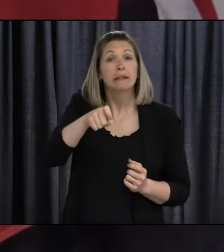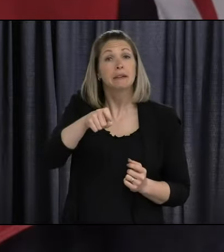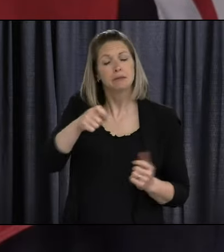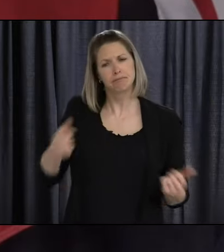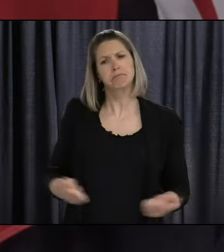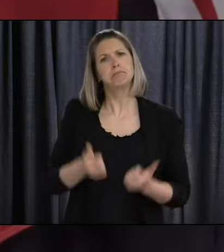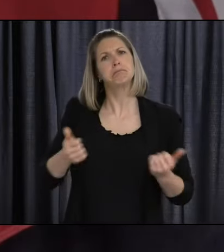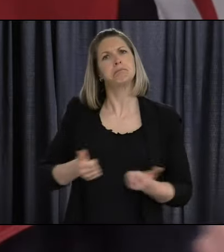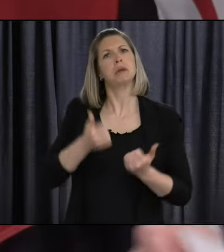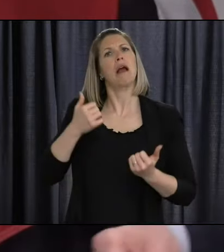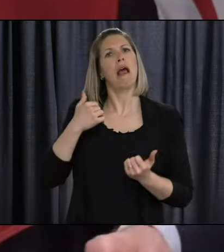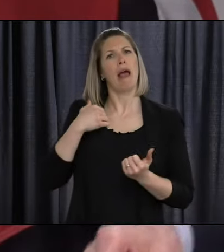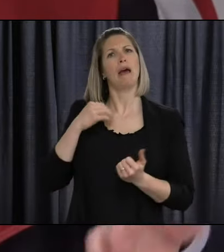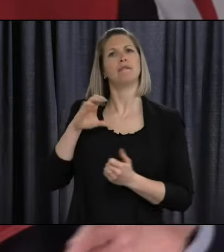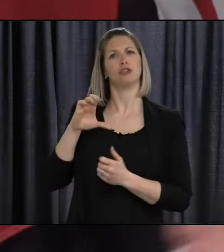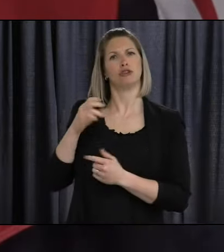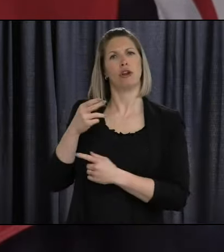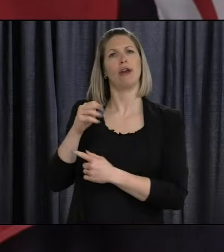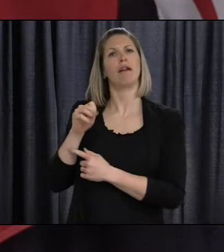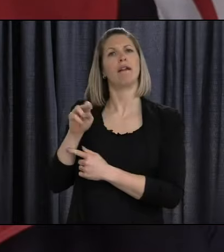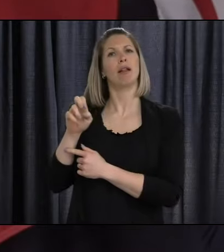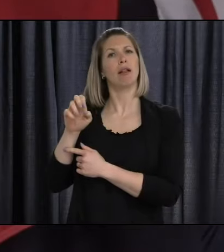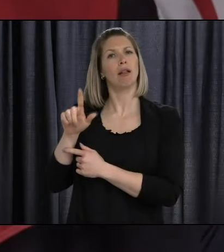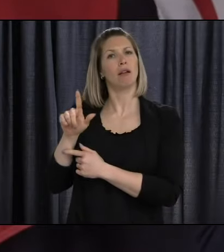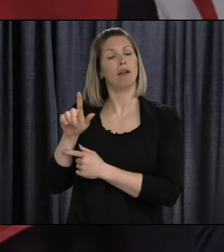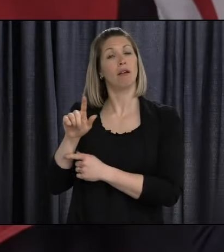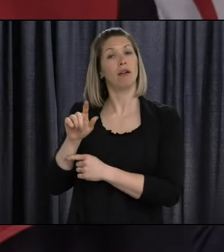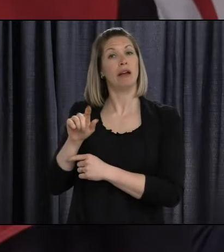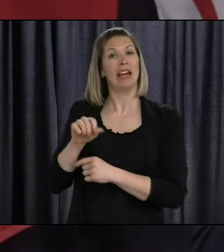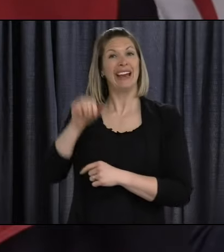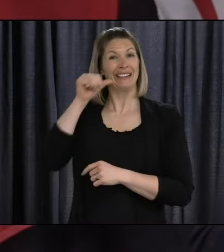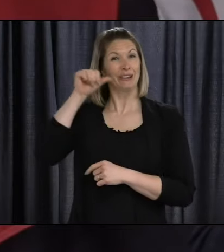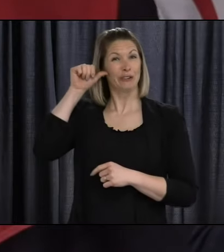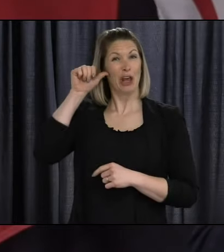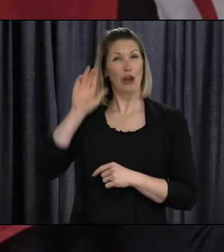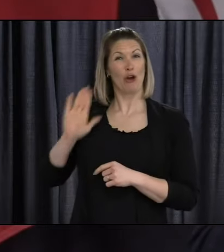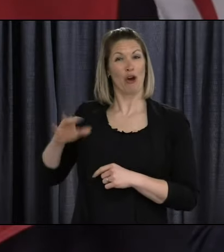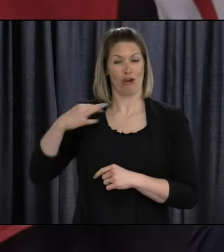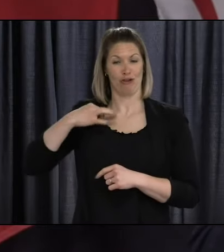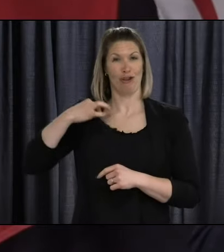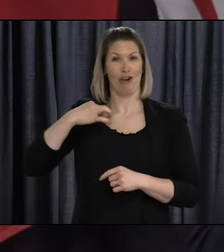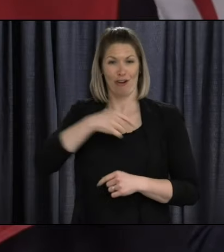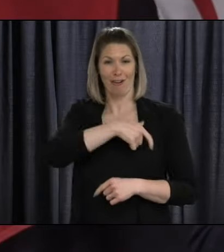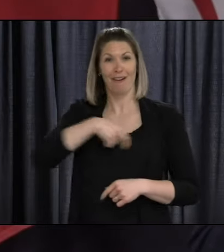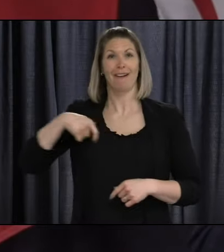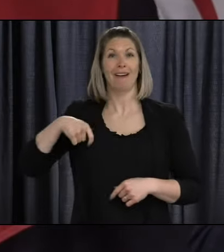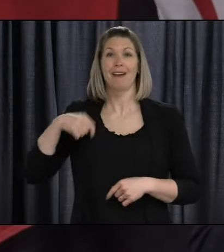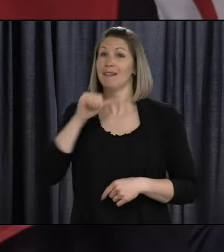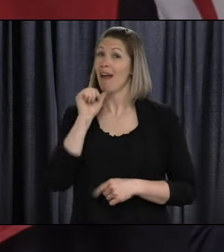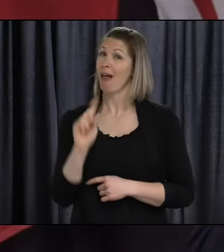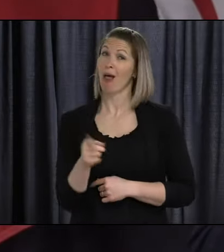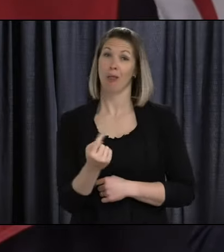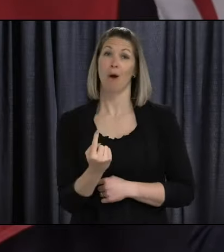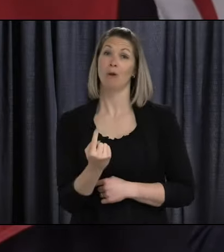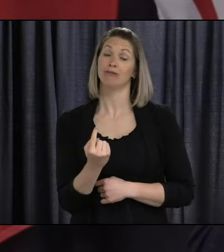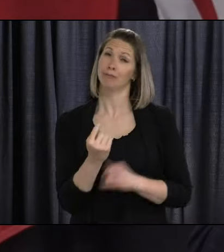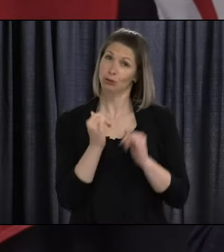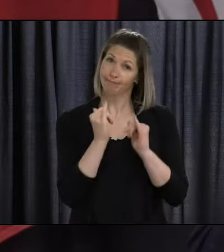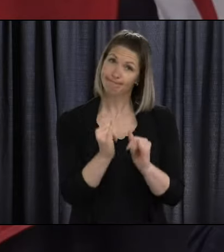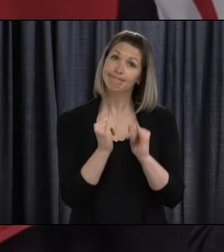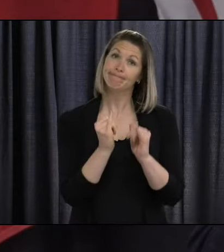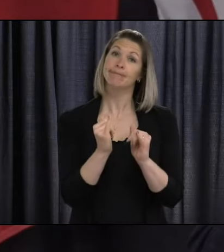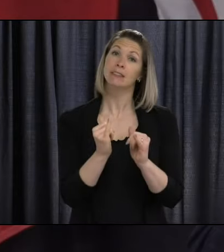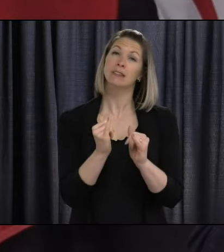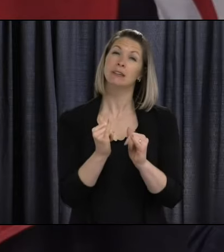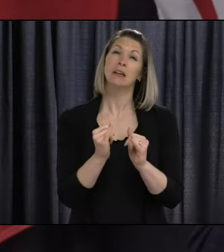remember that we're in this together. We are not alone, as Paula said yesterday. The website Bridge the Gap is one that